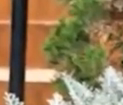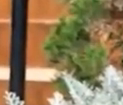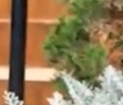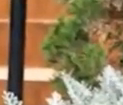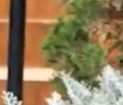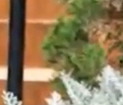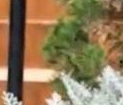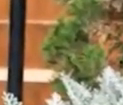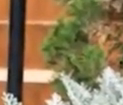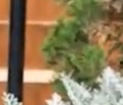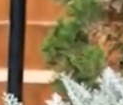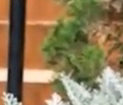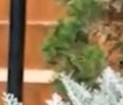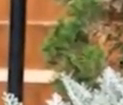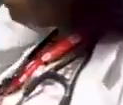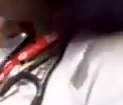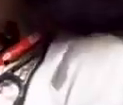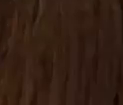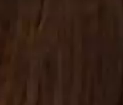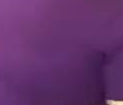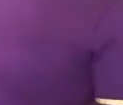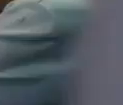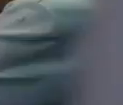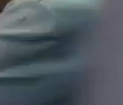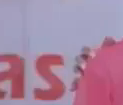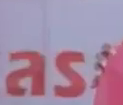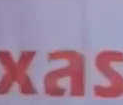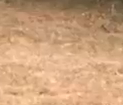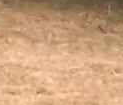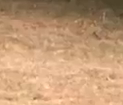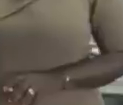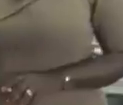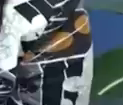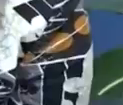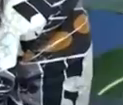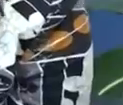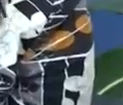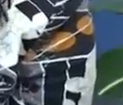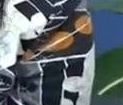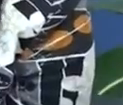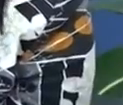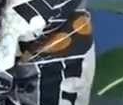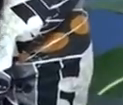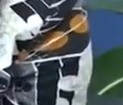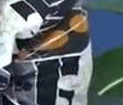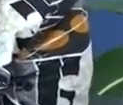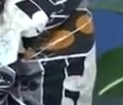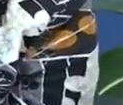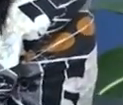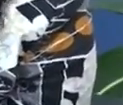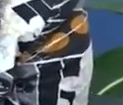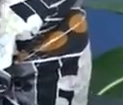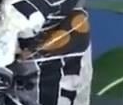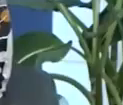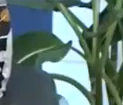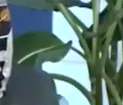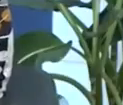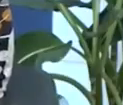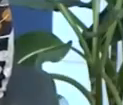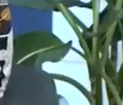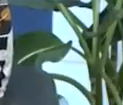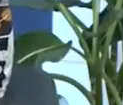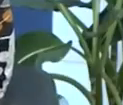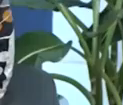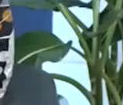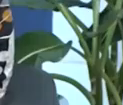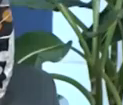is why I was fighting even in the bank. Women in different capacities. Me, my life is so... I think we